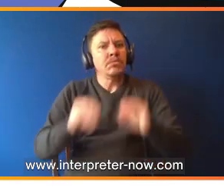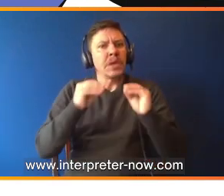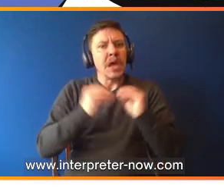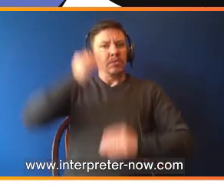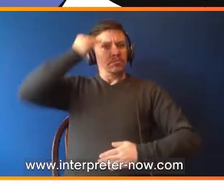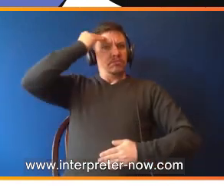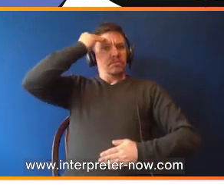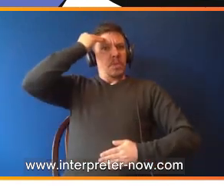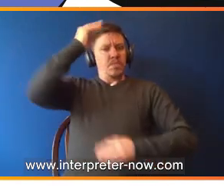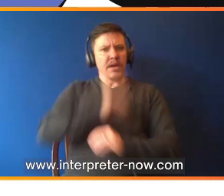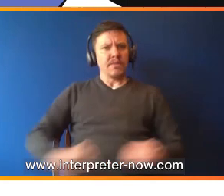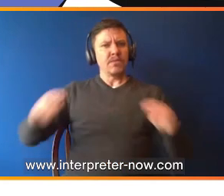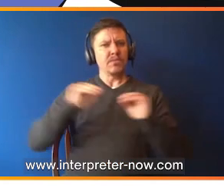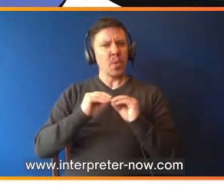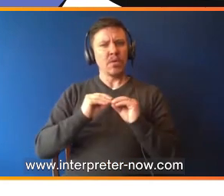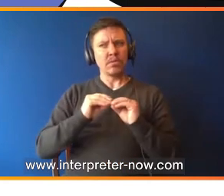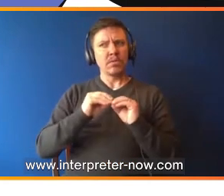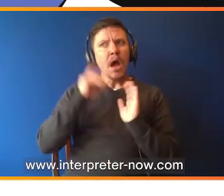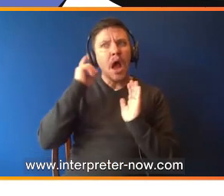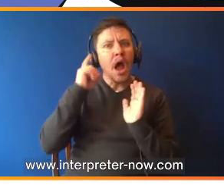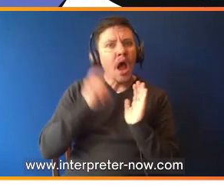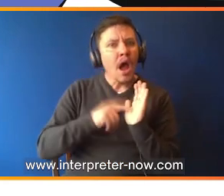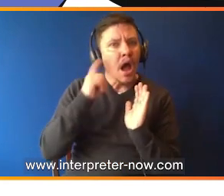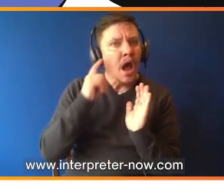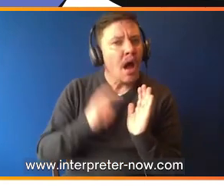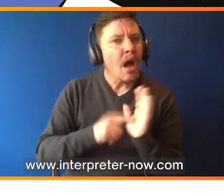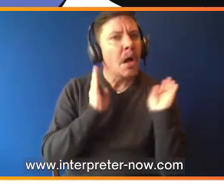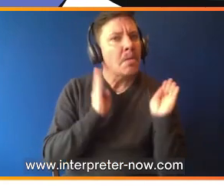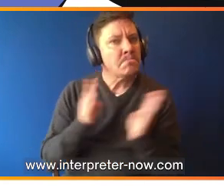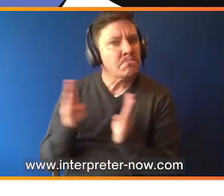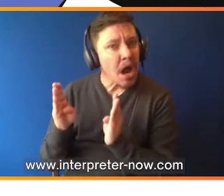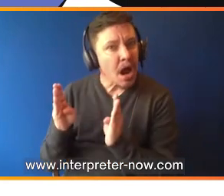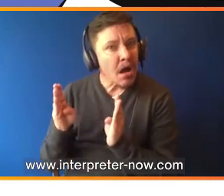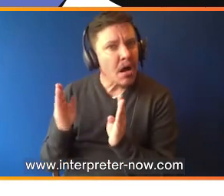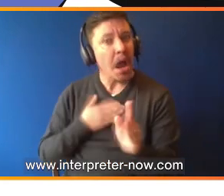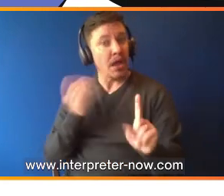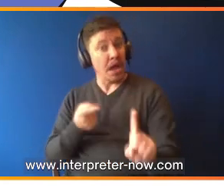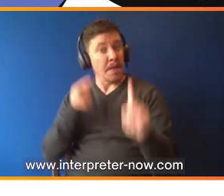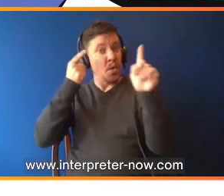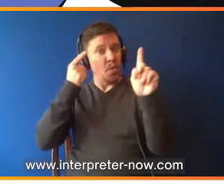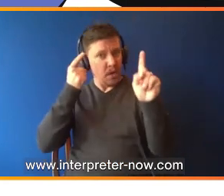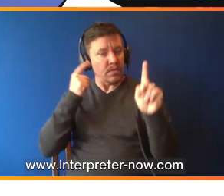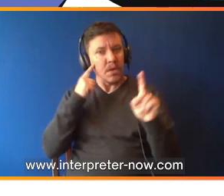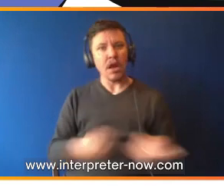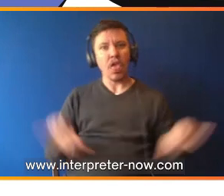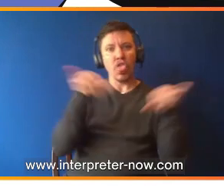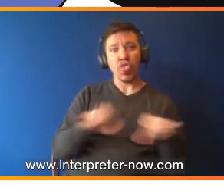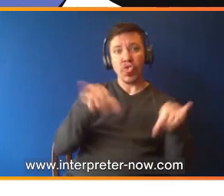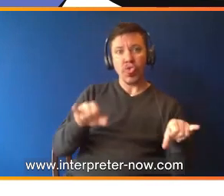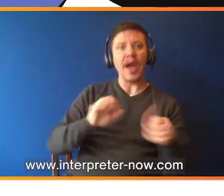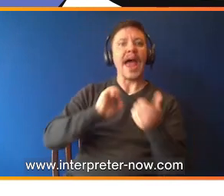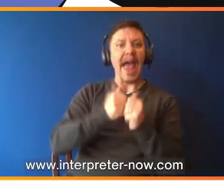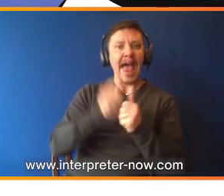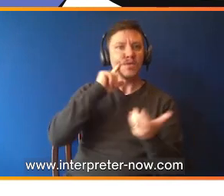being more discerning of how do those patterns show up and how can I start to eventually disrupt those patterns.